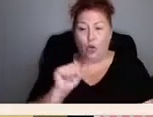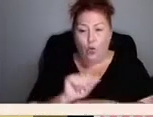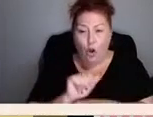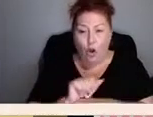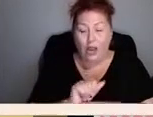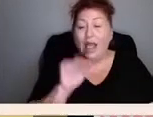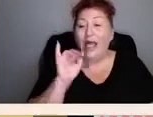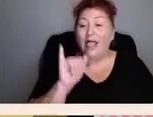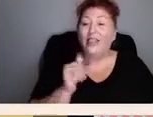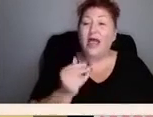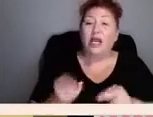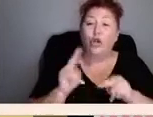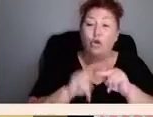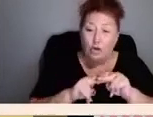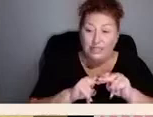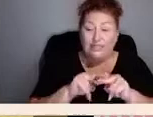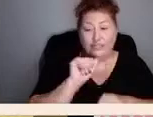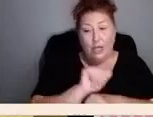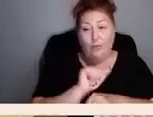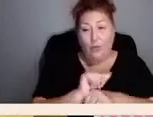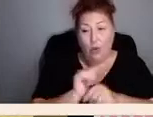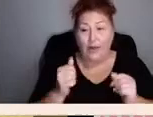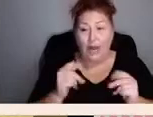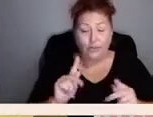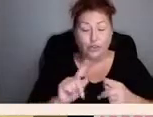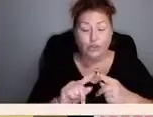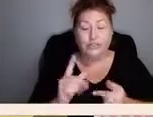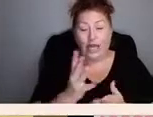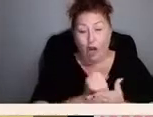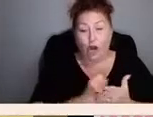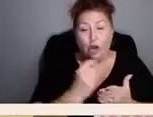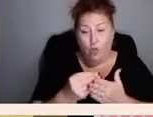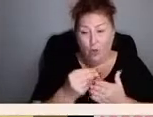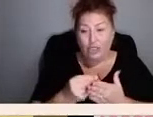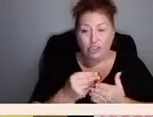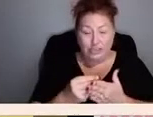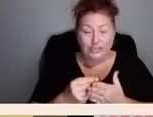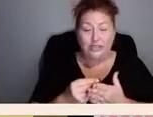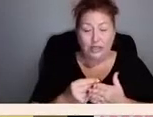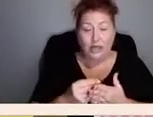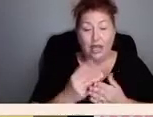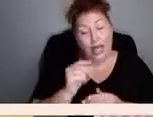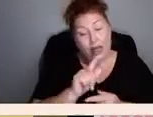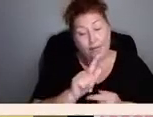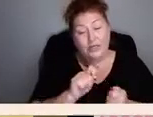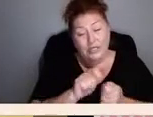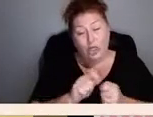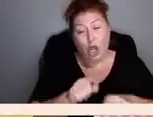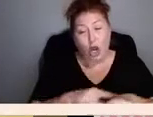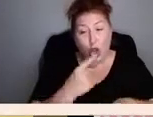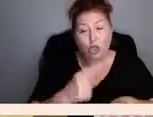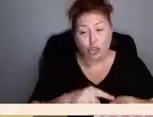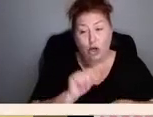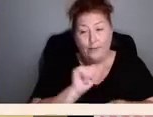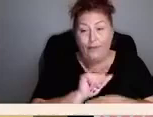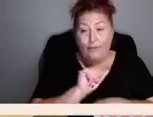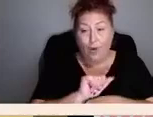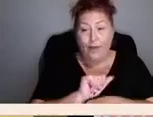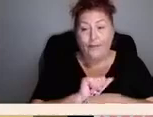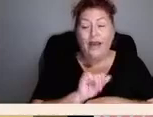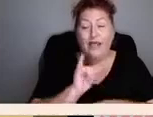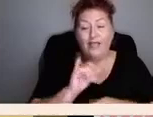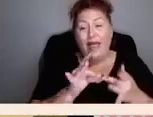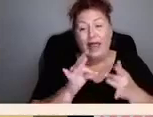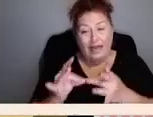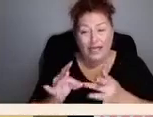this increases the employment opportunities and earning ranges, and particularly long-term employment that